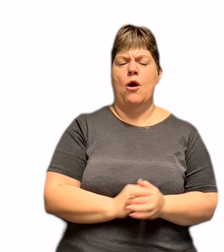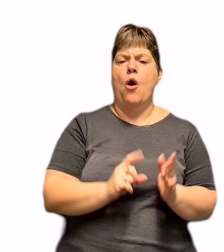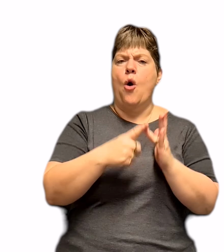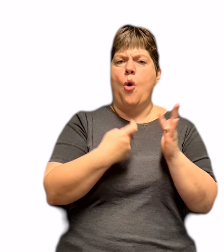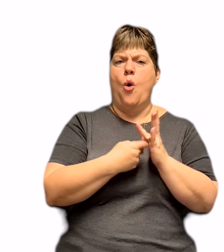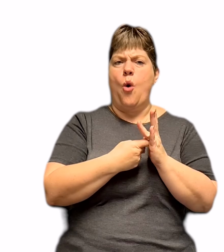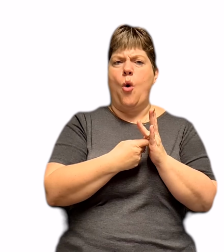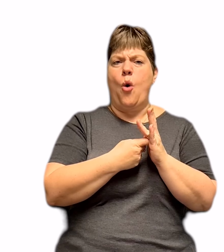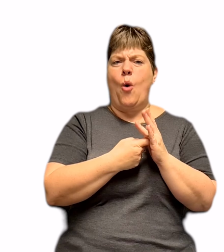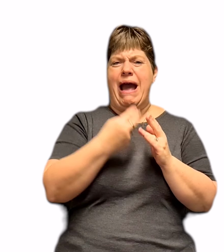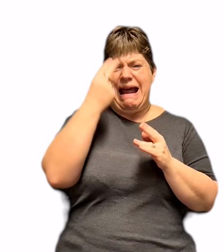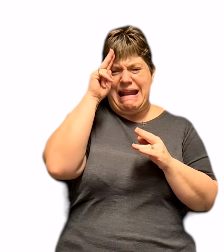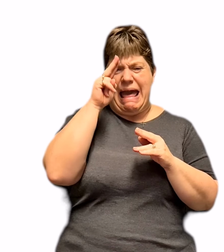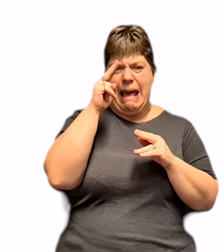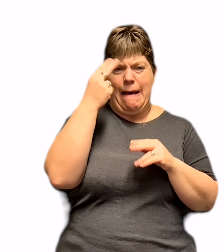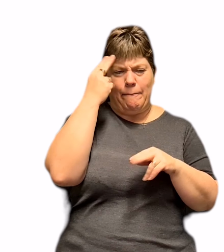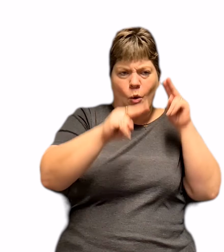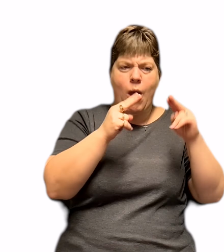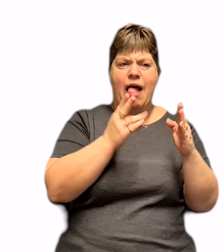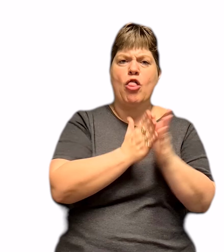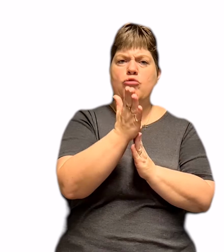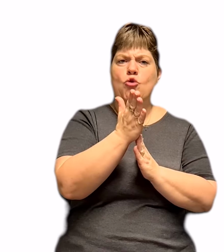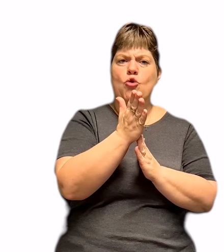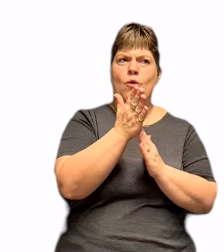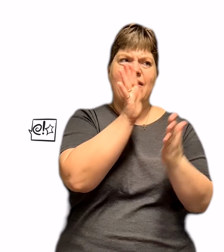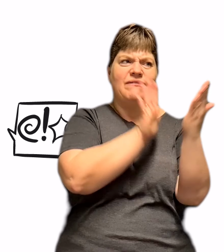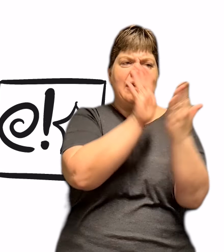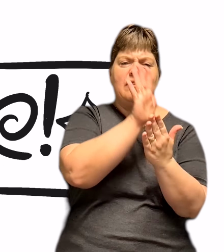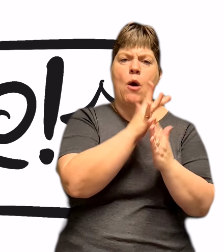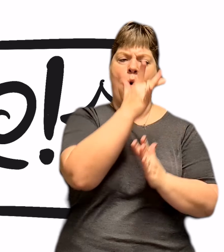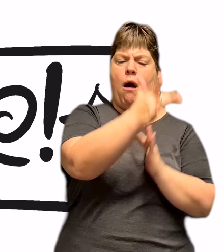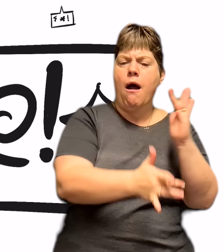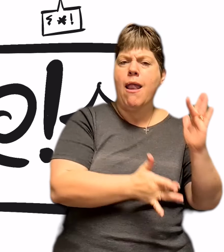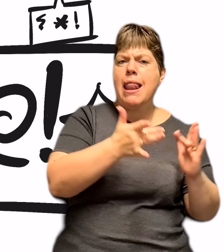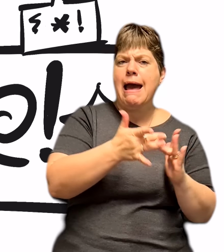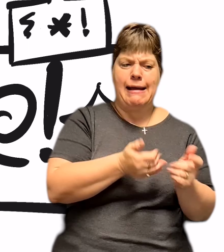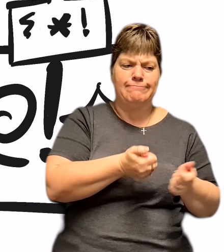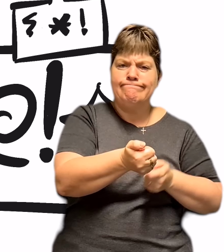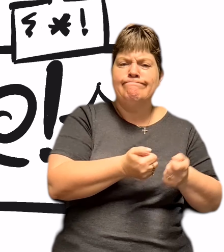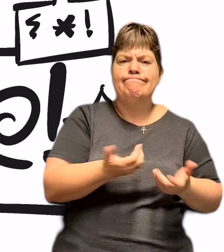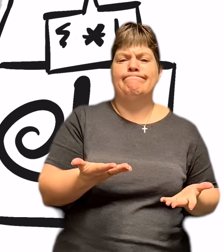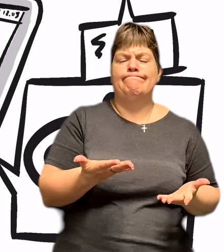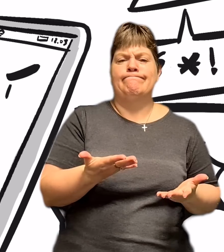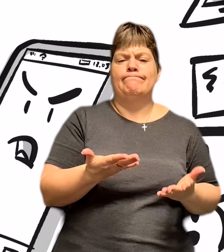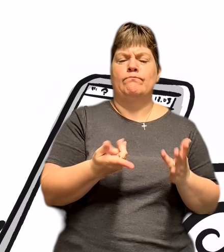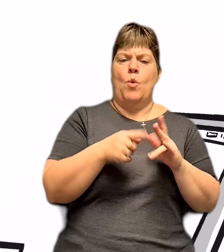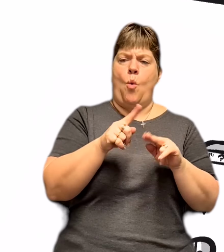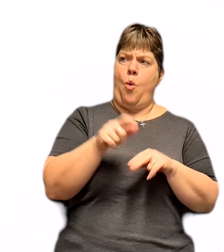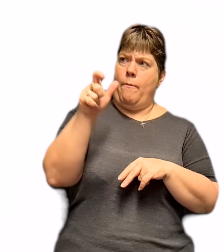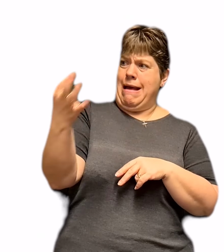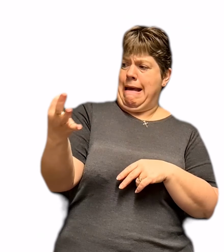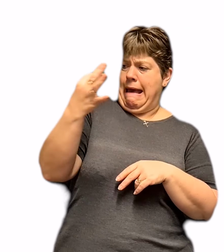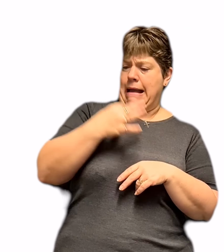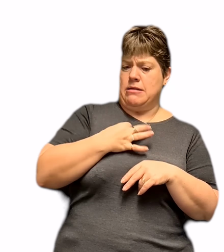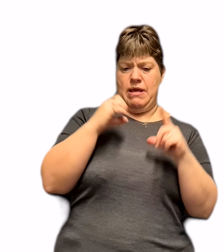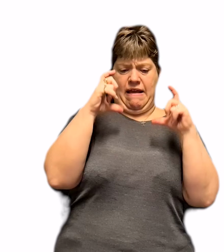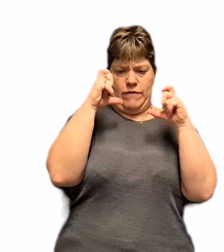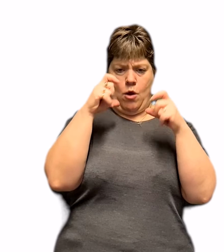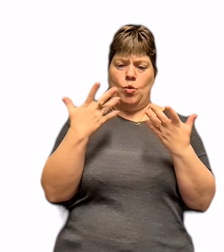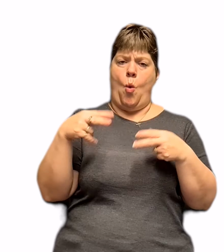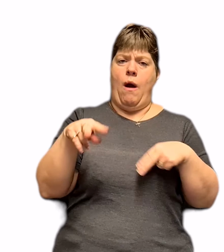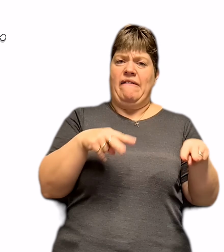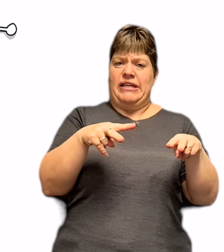If they call you names you don't like, either face to face or online. If someone asks you